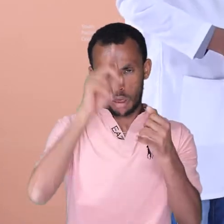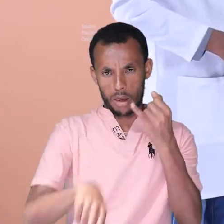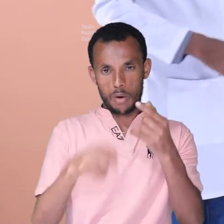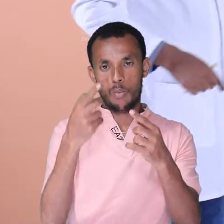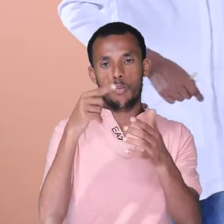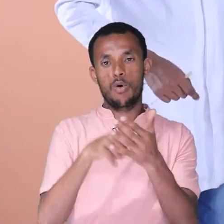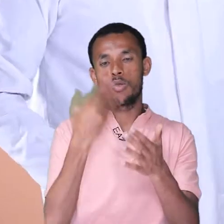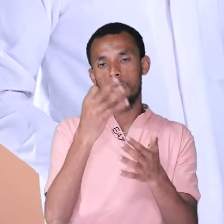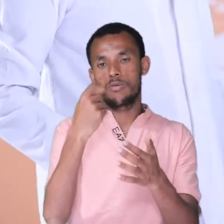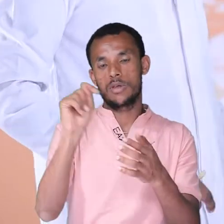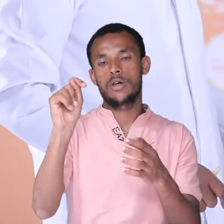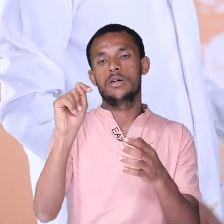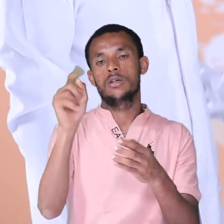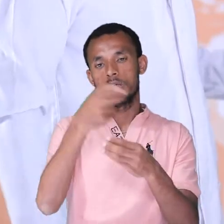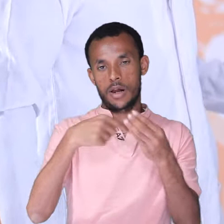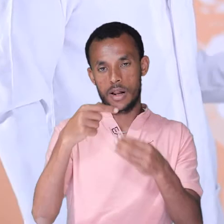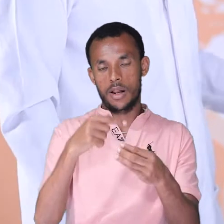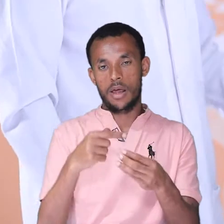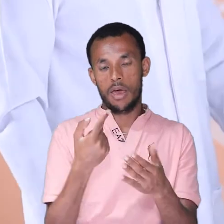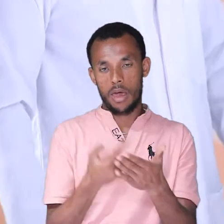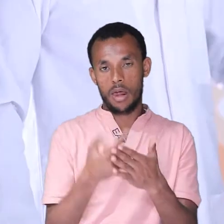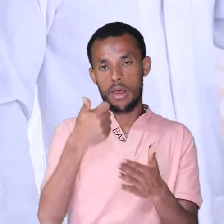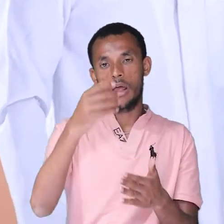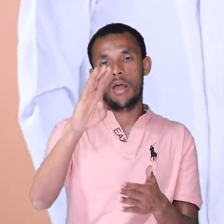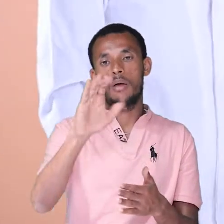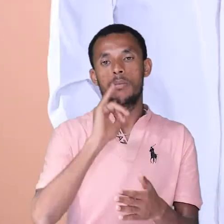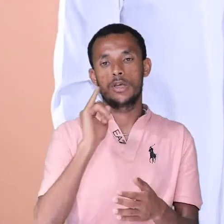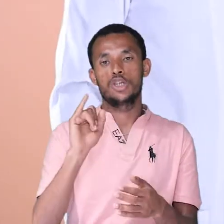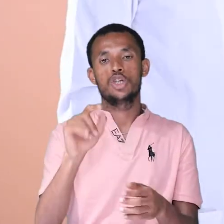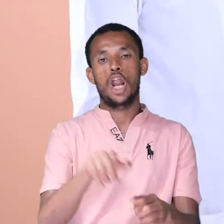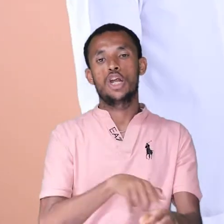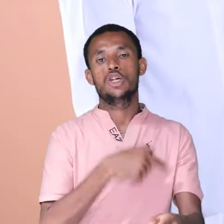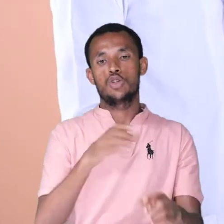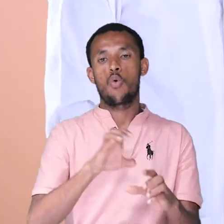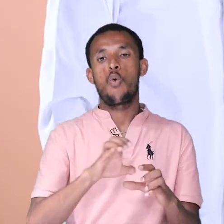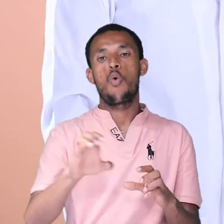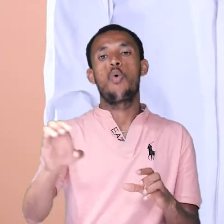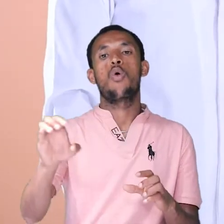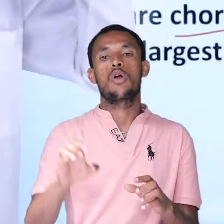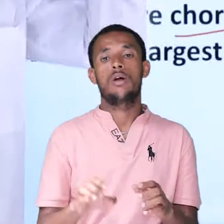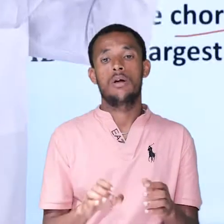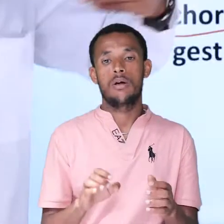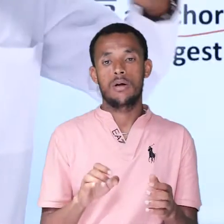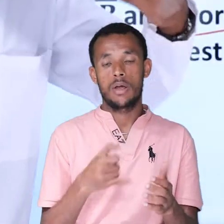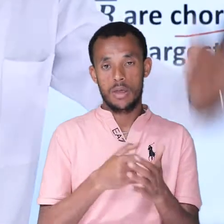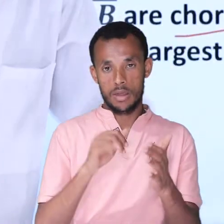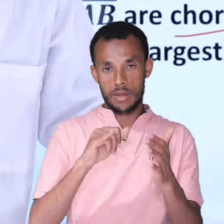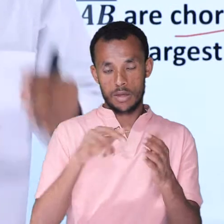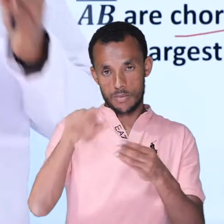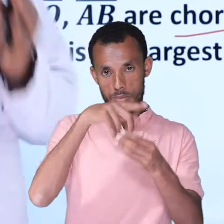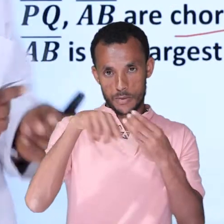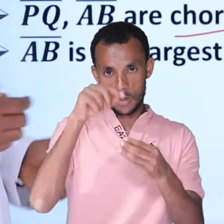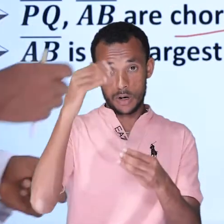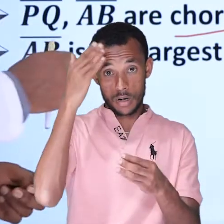circle. And also here AB is largest chord. That means the largest chords of a circle